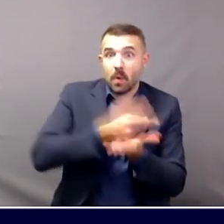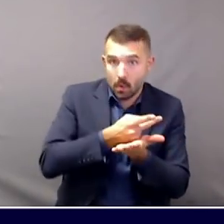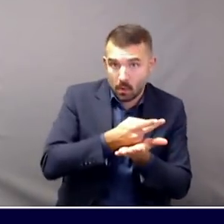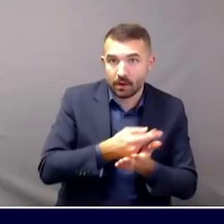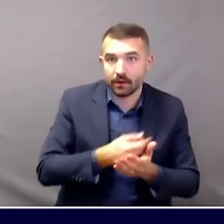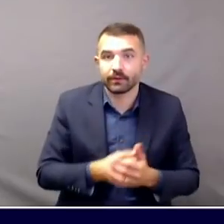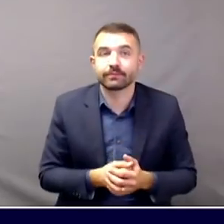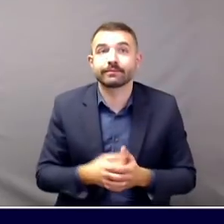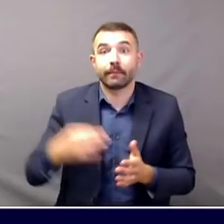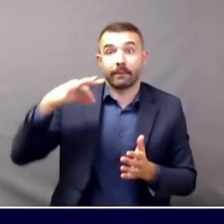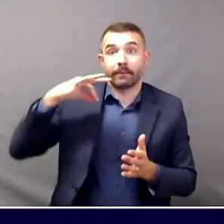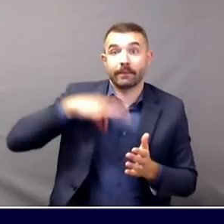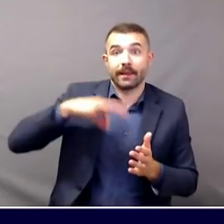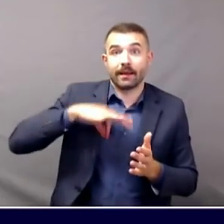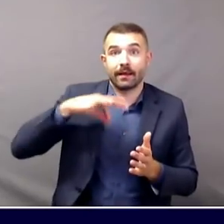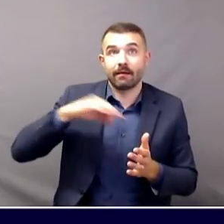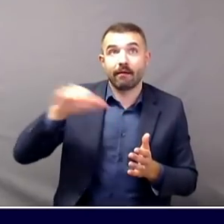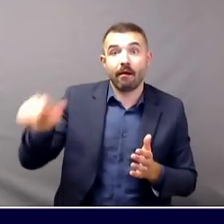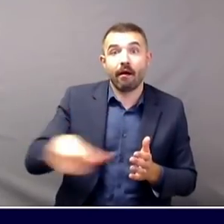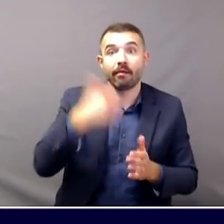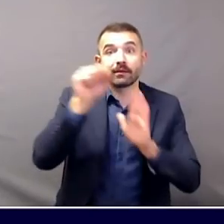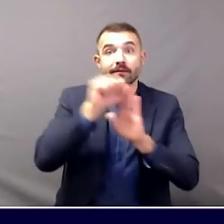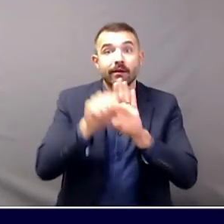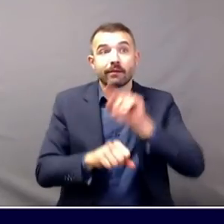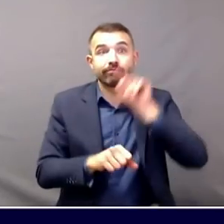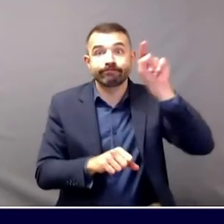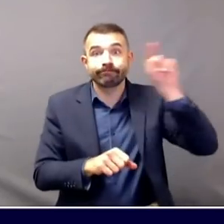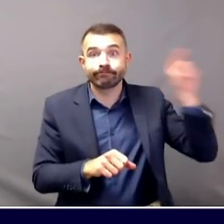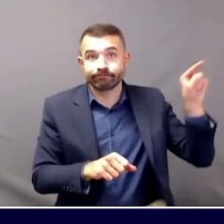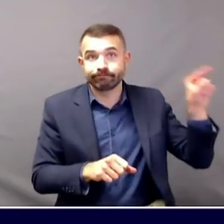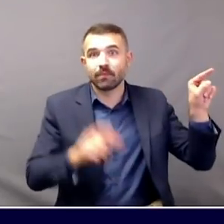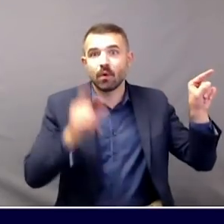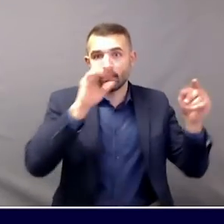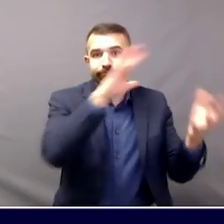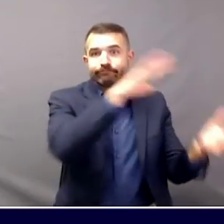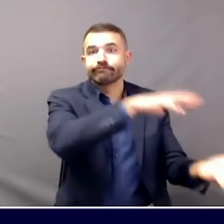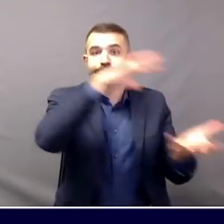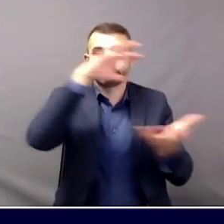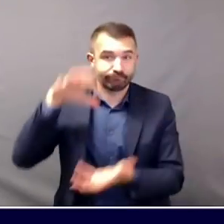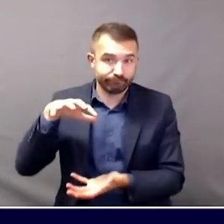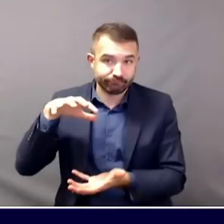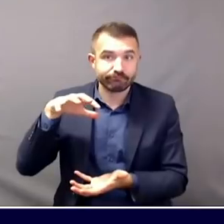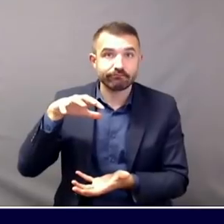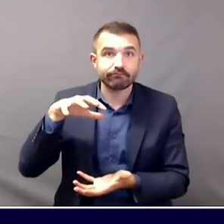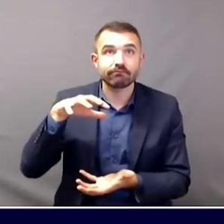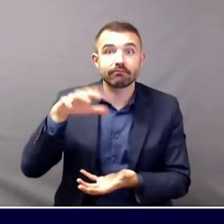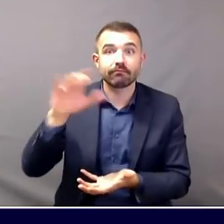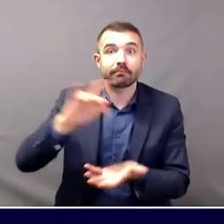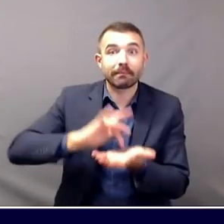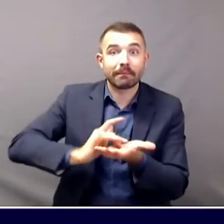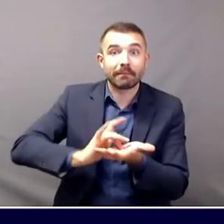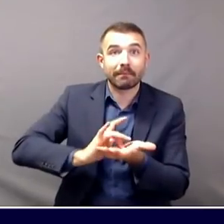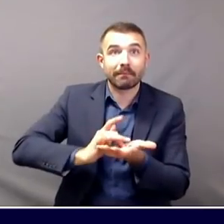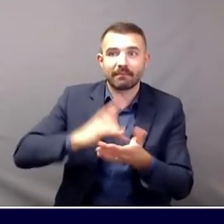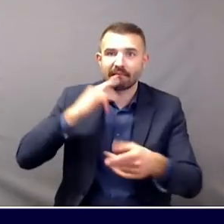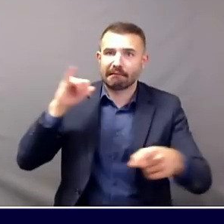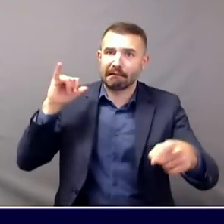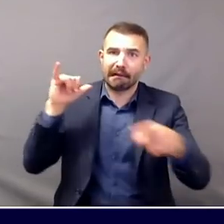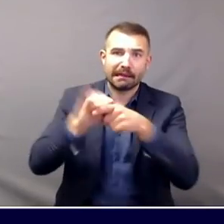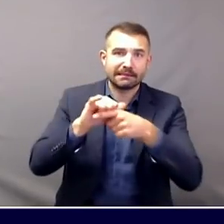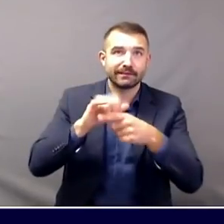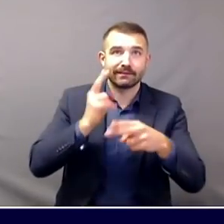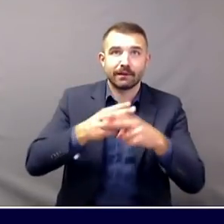an allocation of this drug that goes by a long name called bamlanivimab. We would be